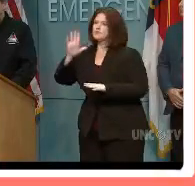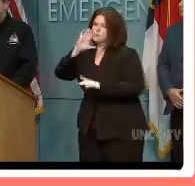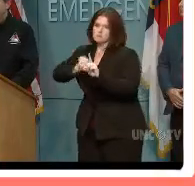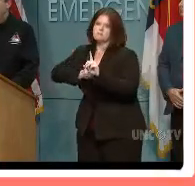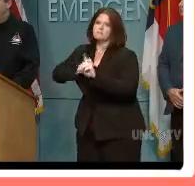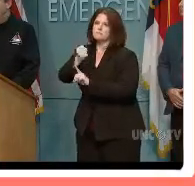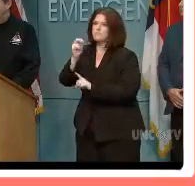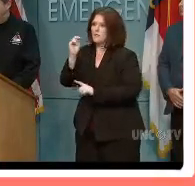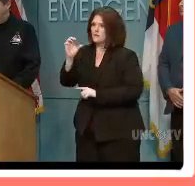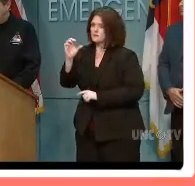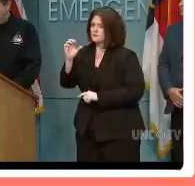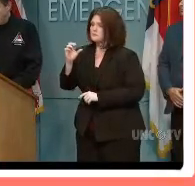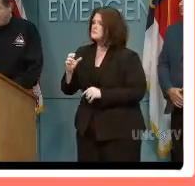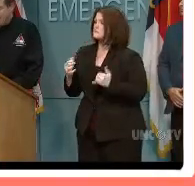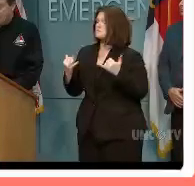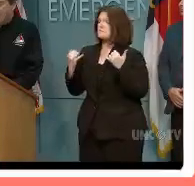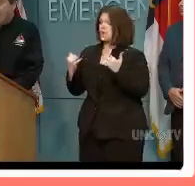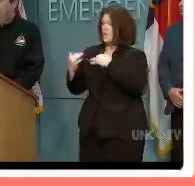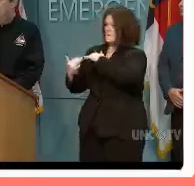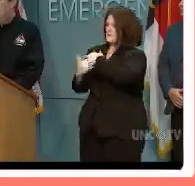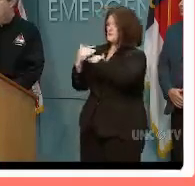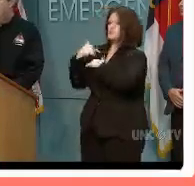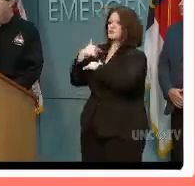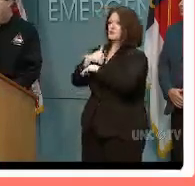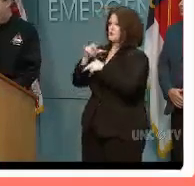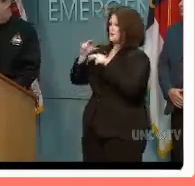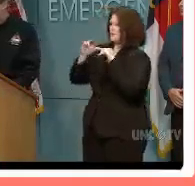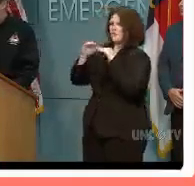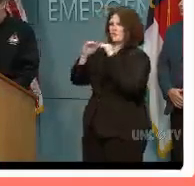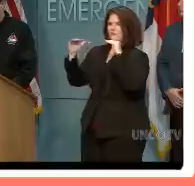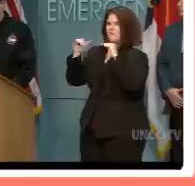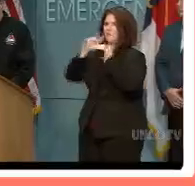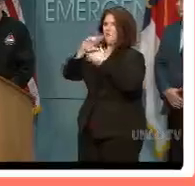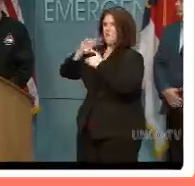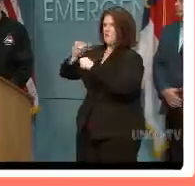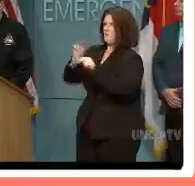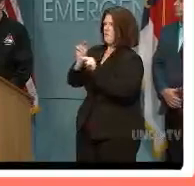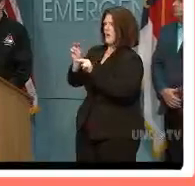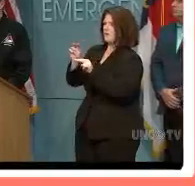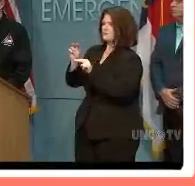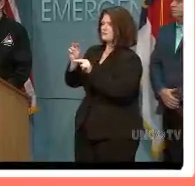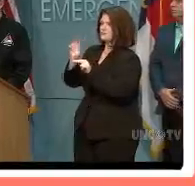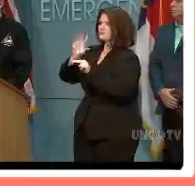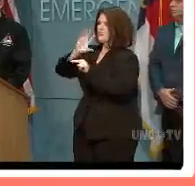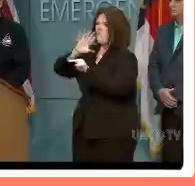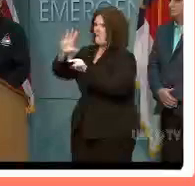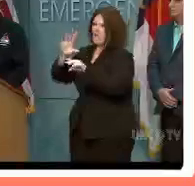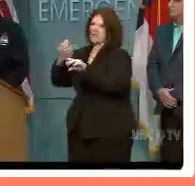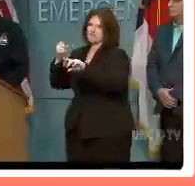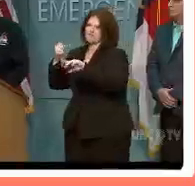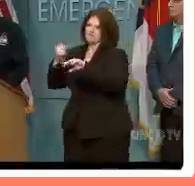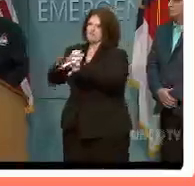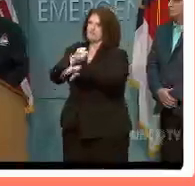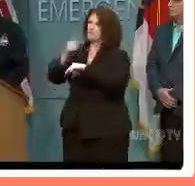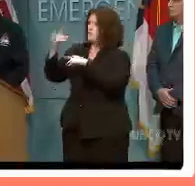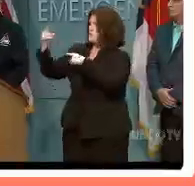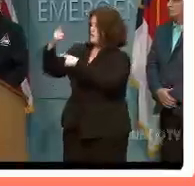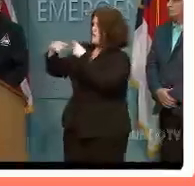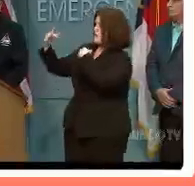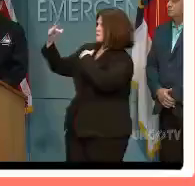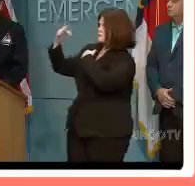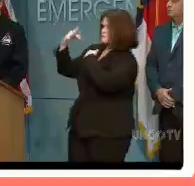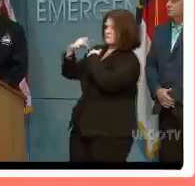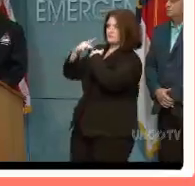watch, and likely it will take the first strike from Florence. Strong, damaging winds